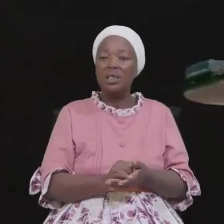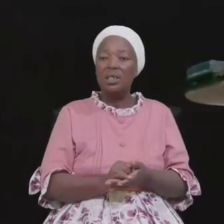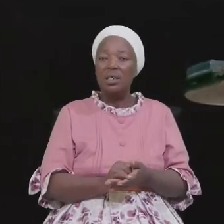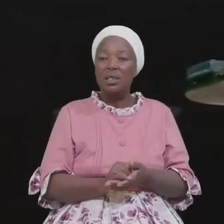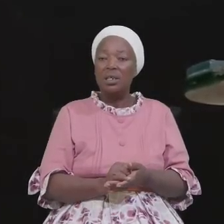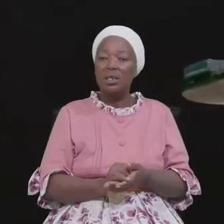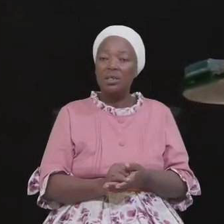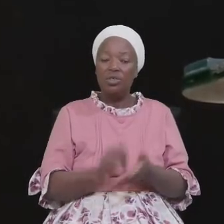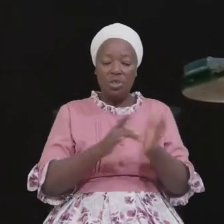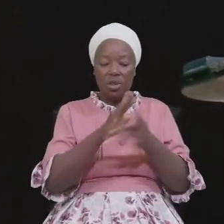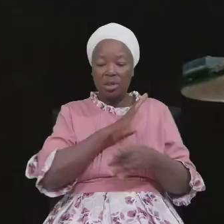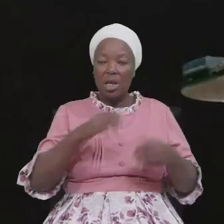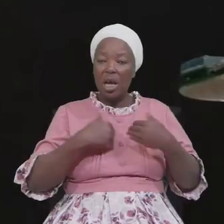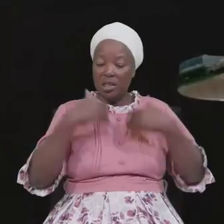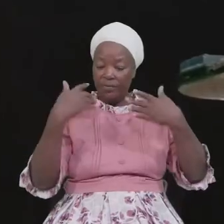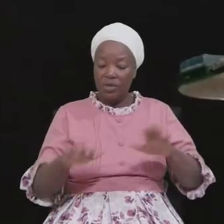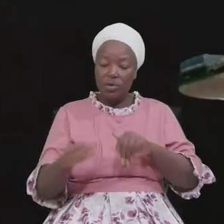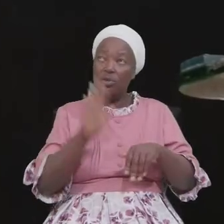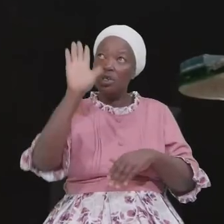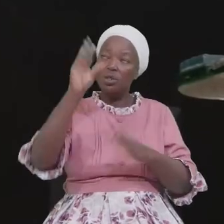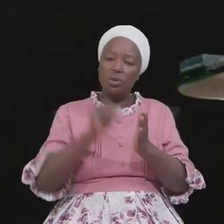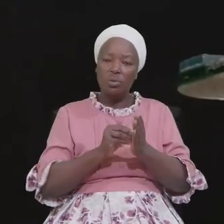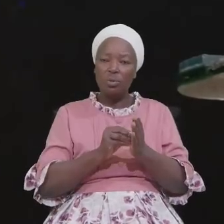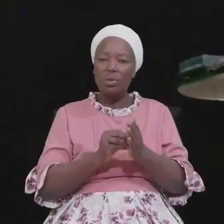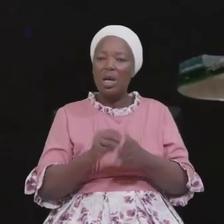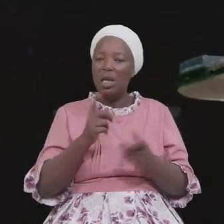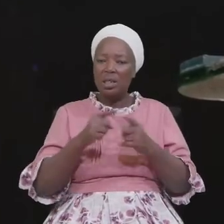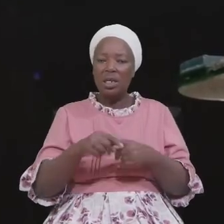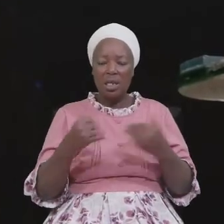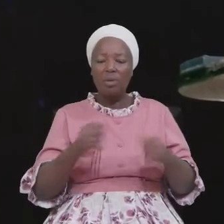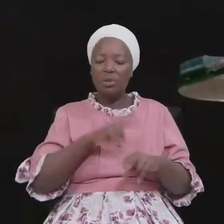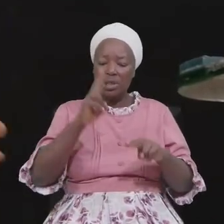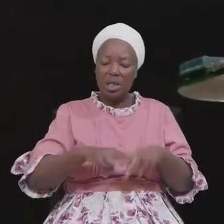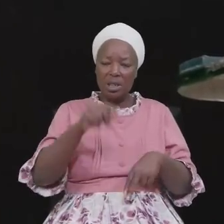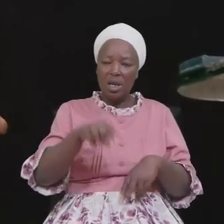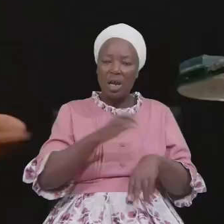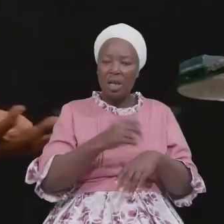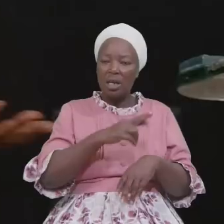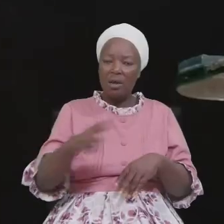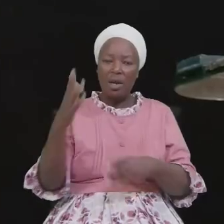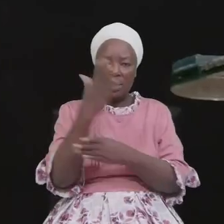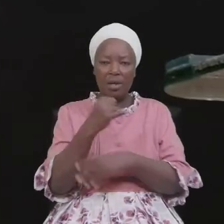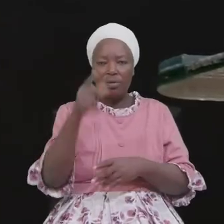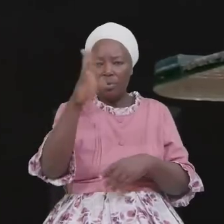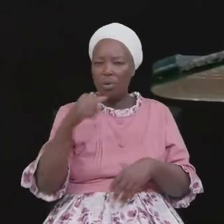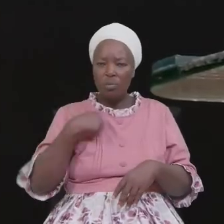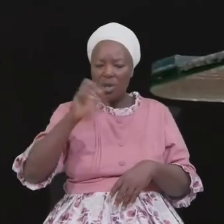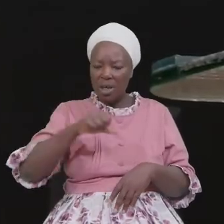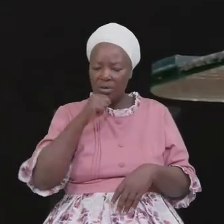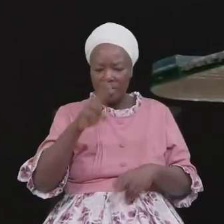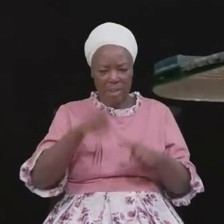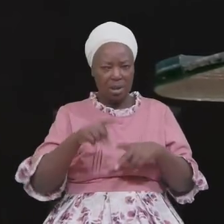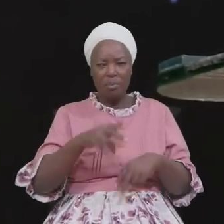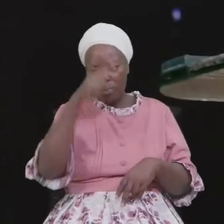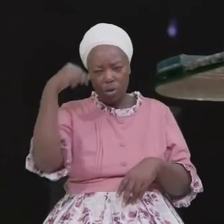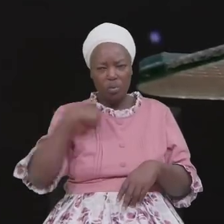his part, so he sat down at the right hand of God. We cannot sit down, we have not